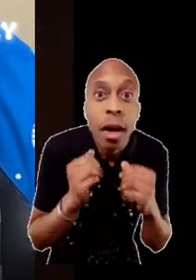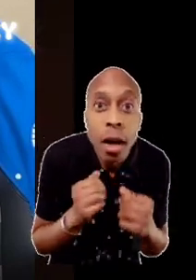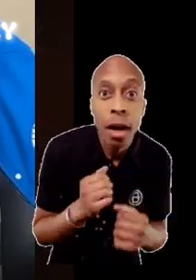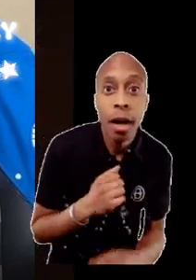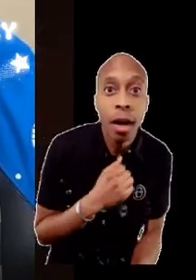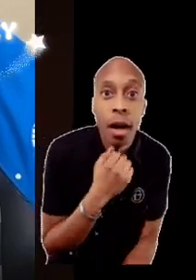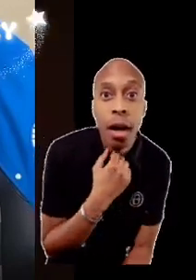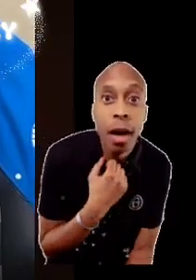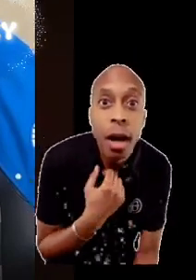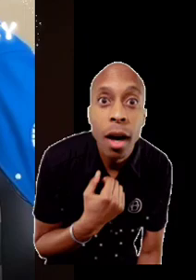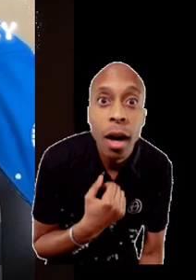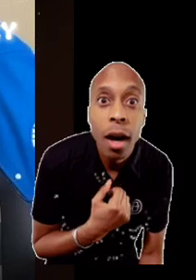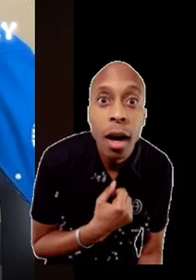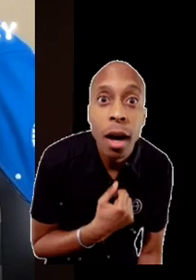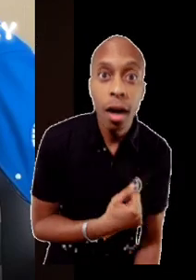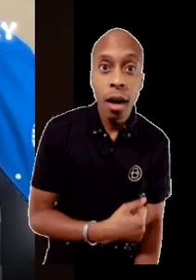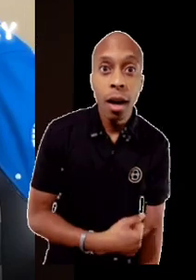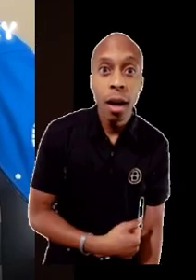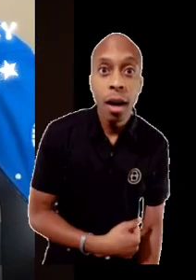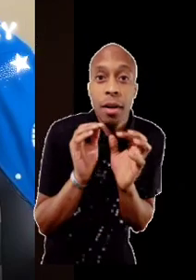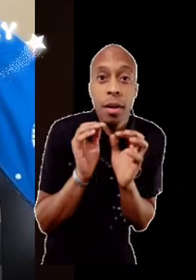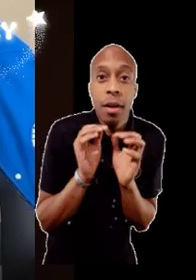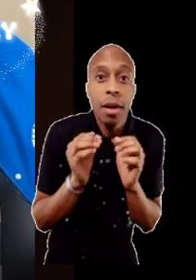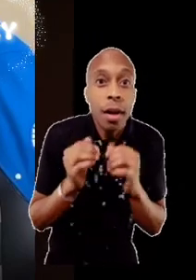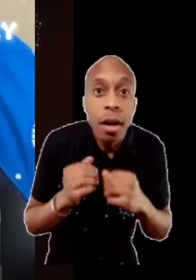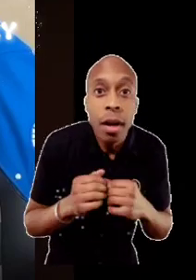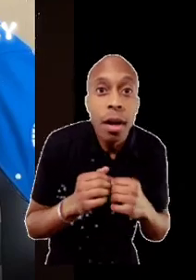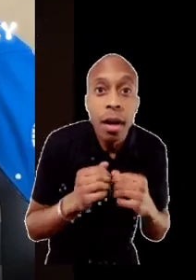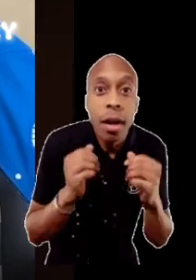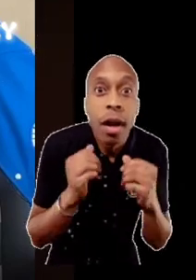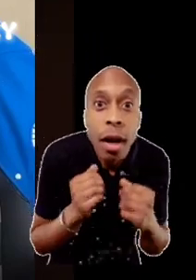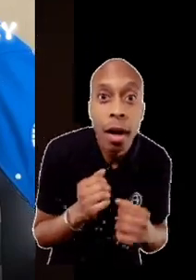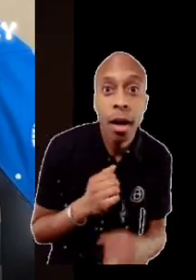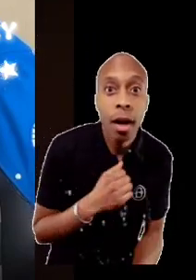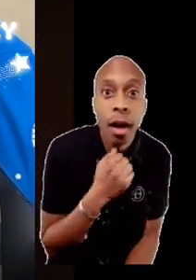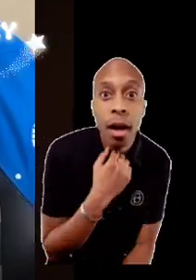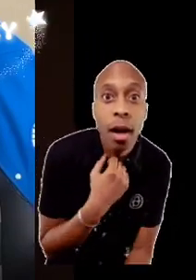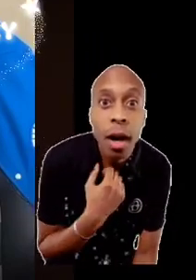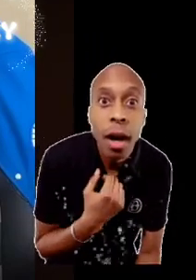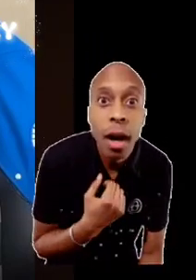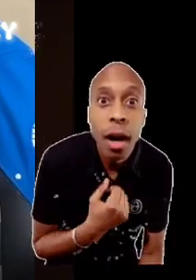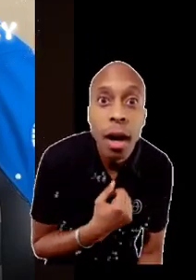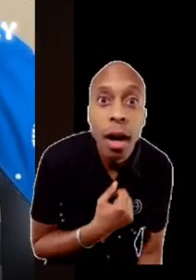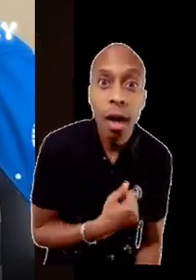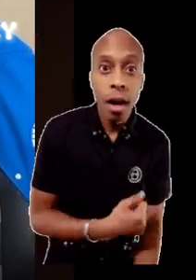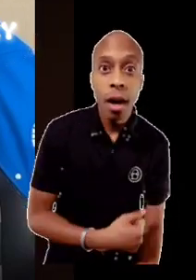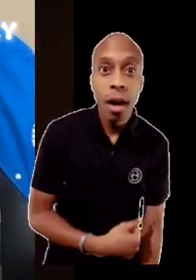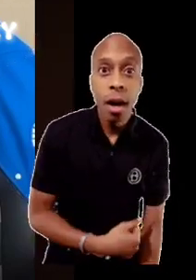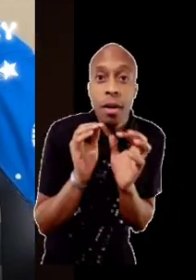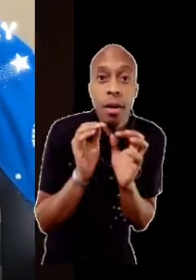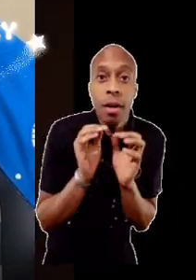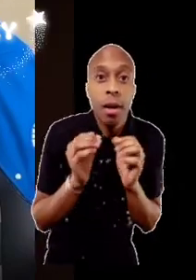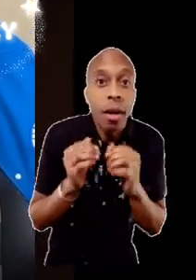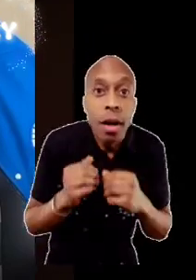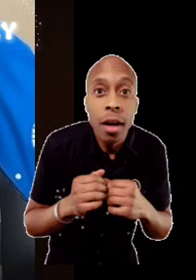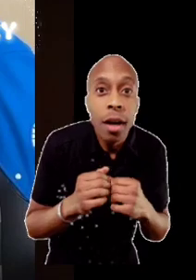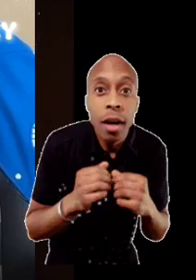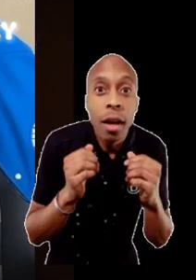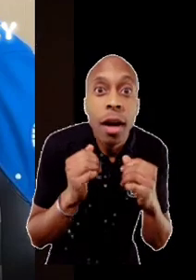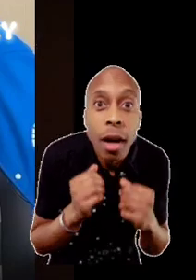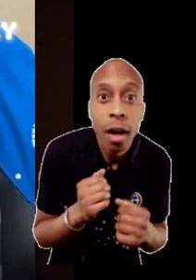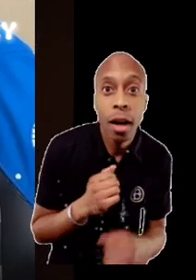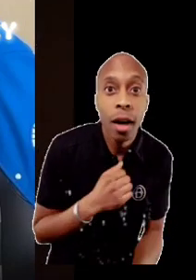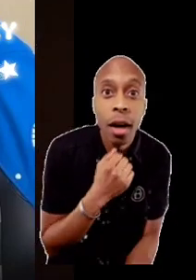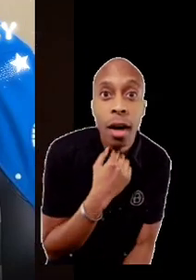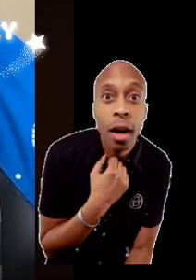will never lie. Uno lucky me not call on name. I leave uno at the mercy seat.